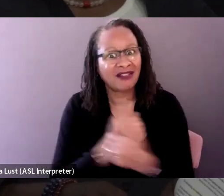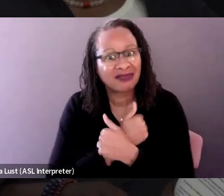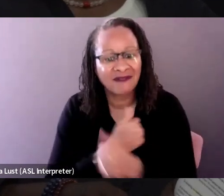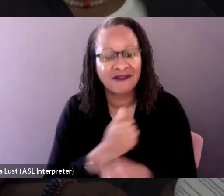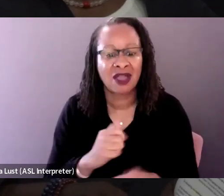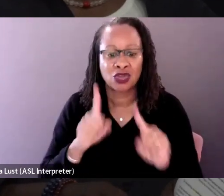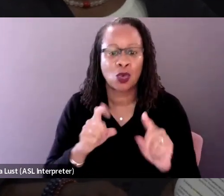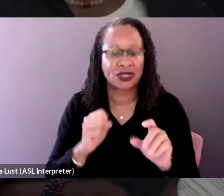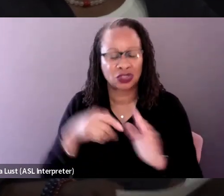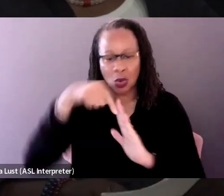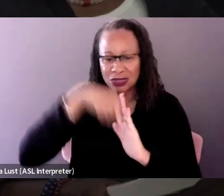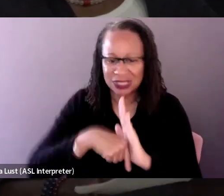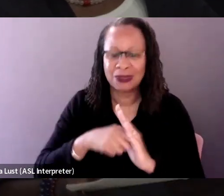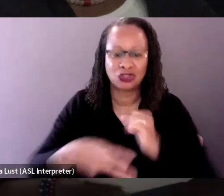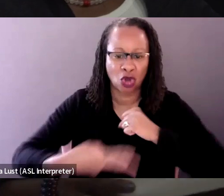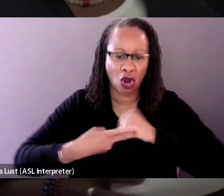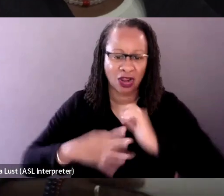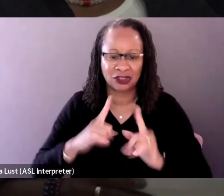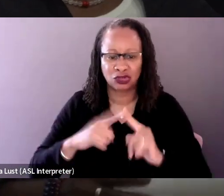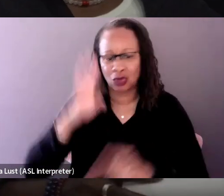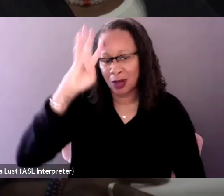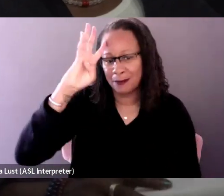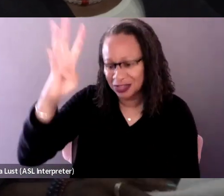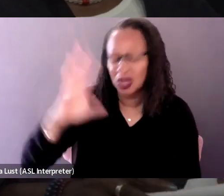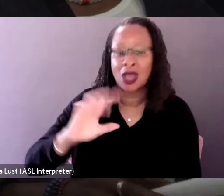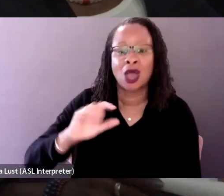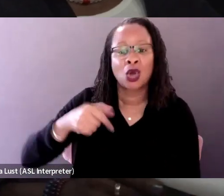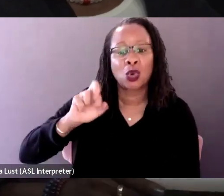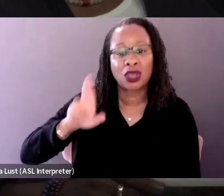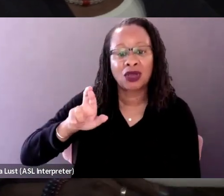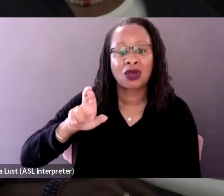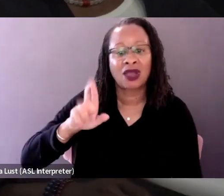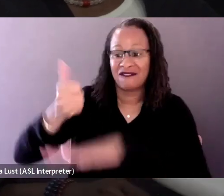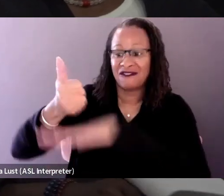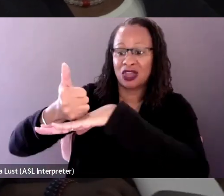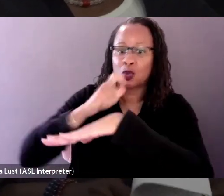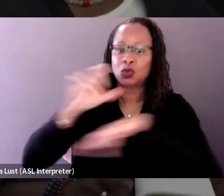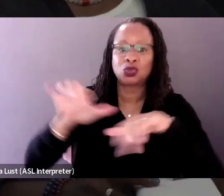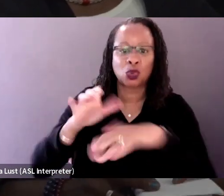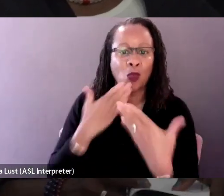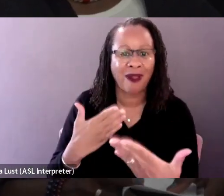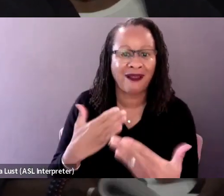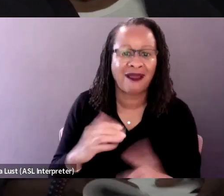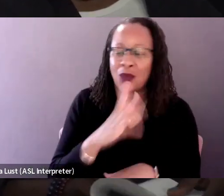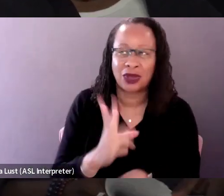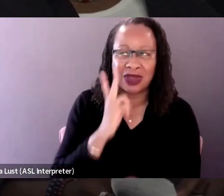a queer figure who is doing well, and we never get to see that. And